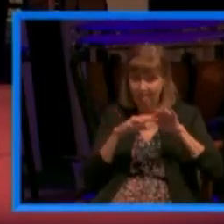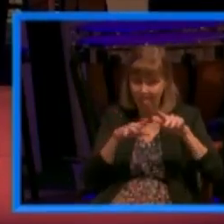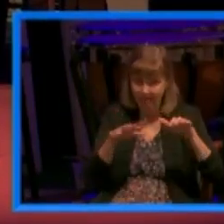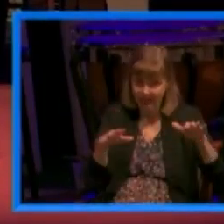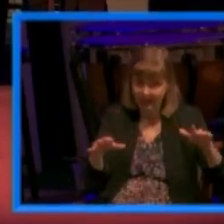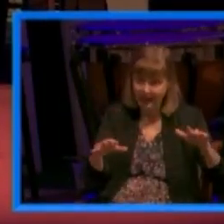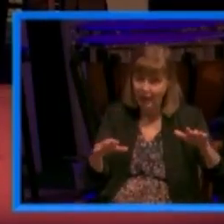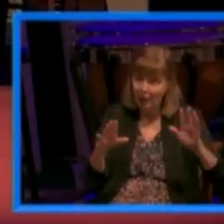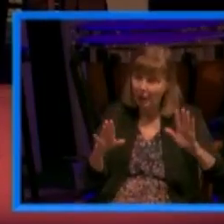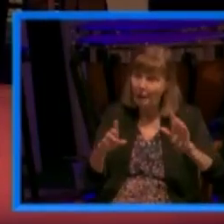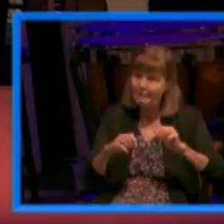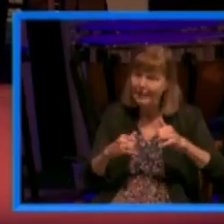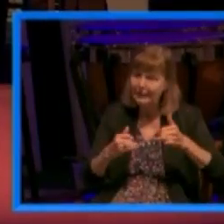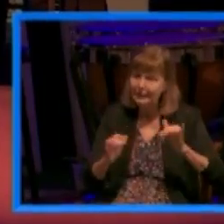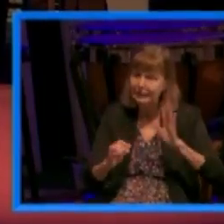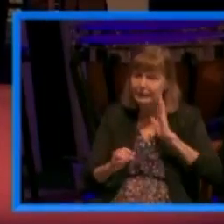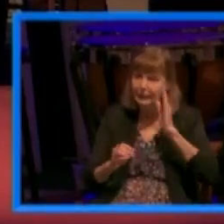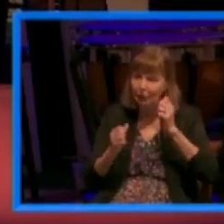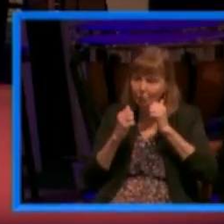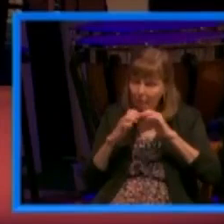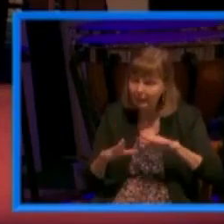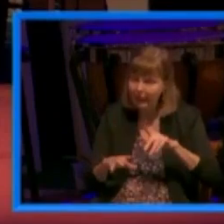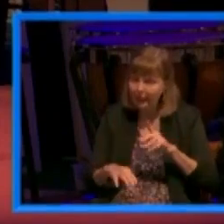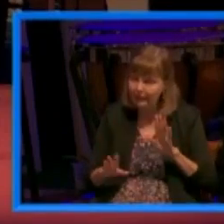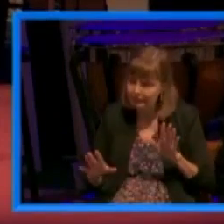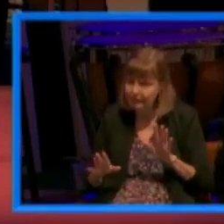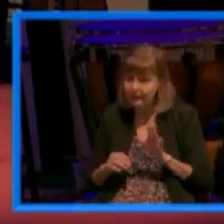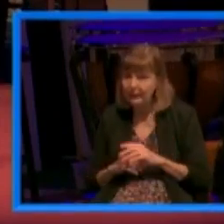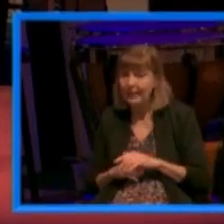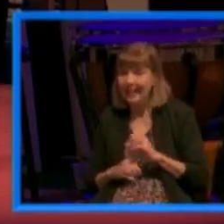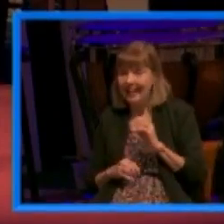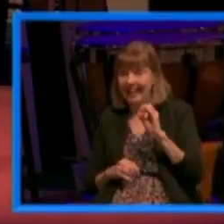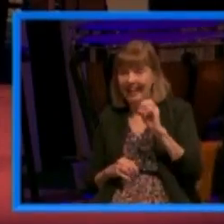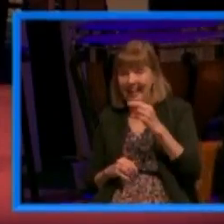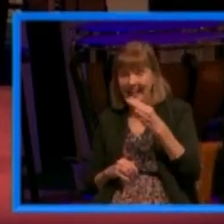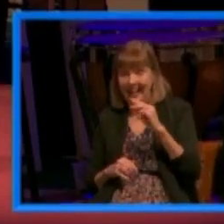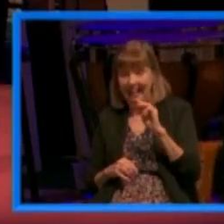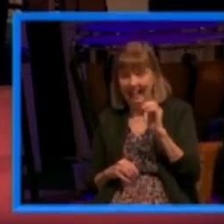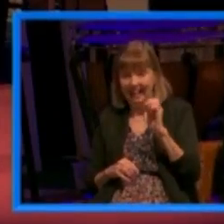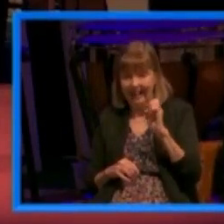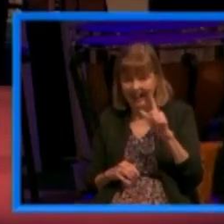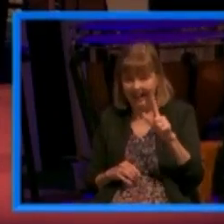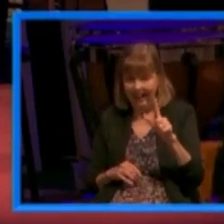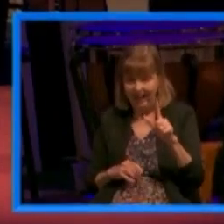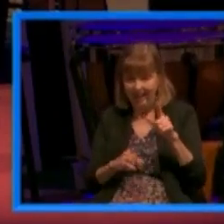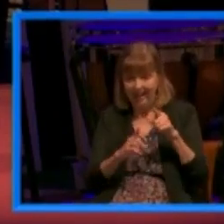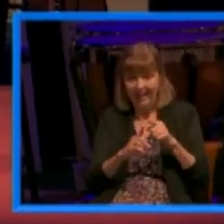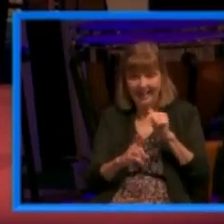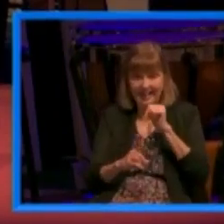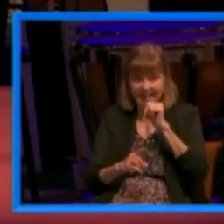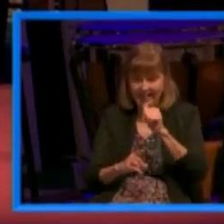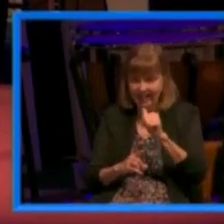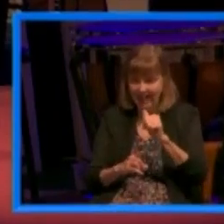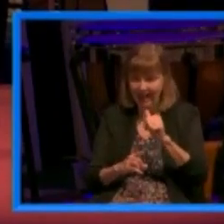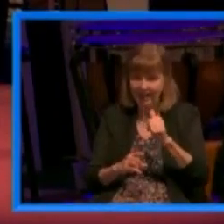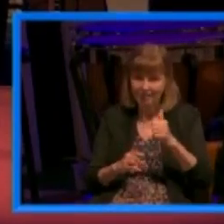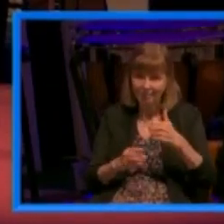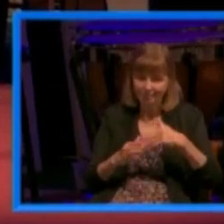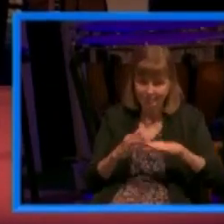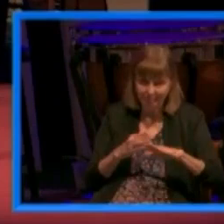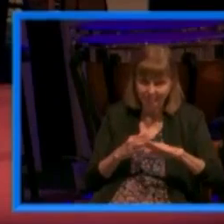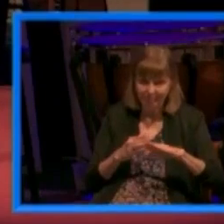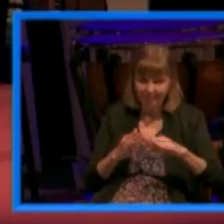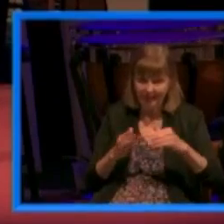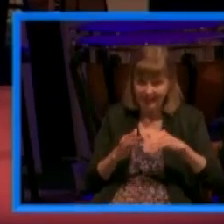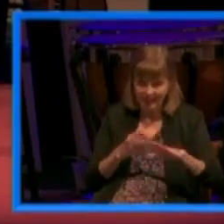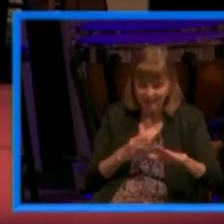you to miss this, and don't lose sight of this. Ishmael is not the offspring. And the reason that Ishmael is not the